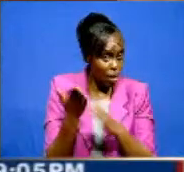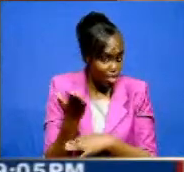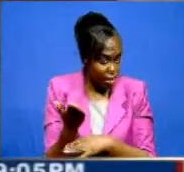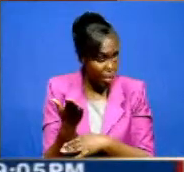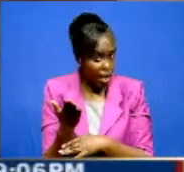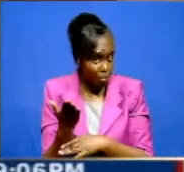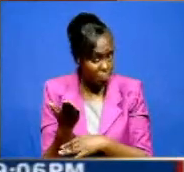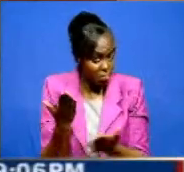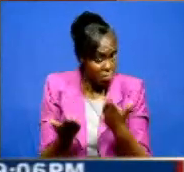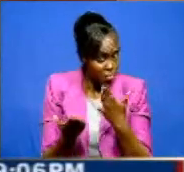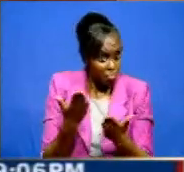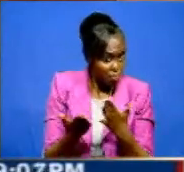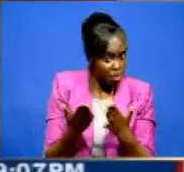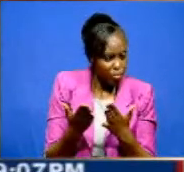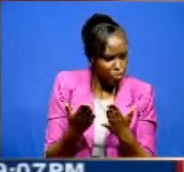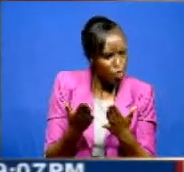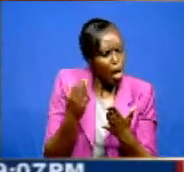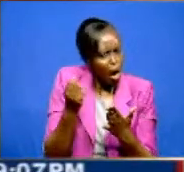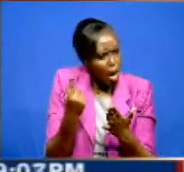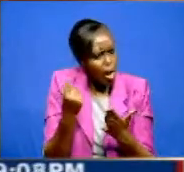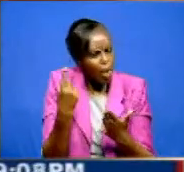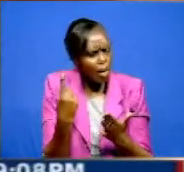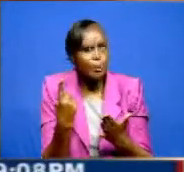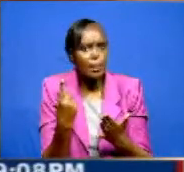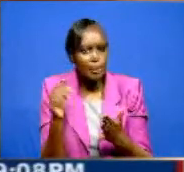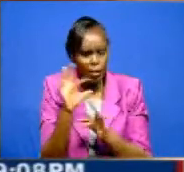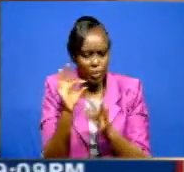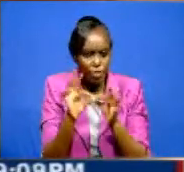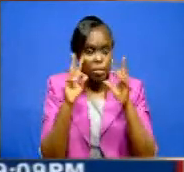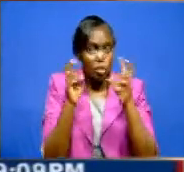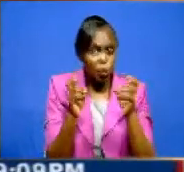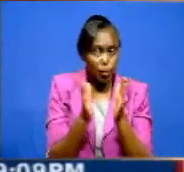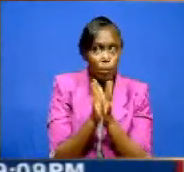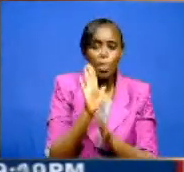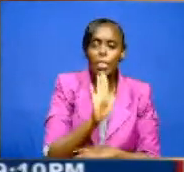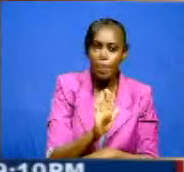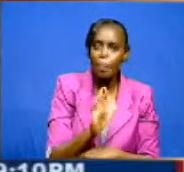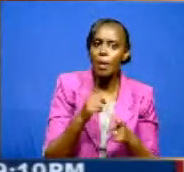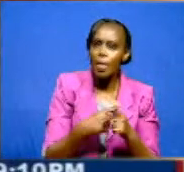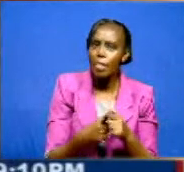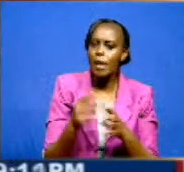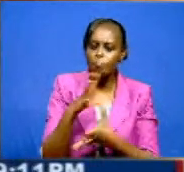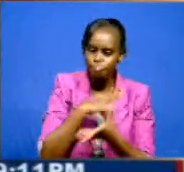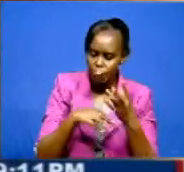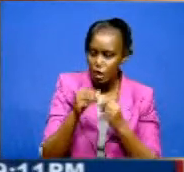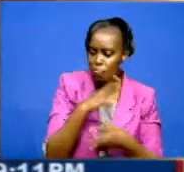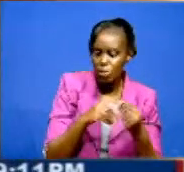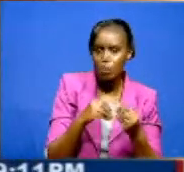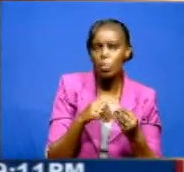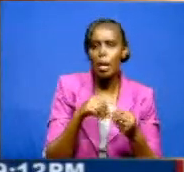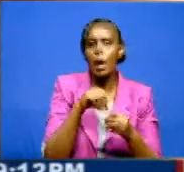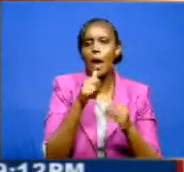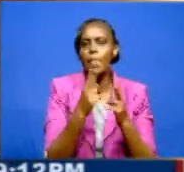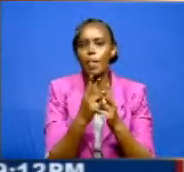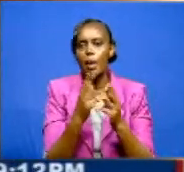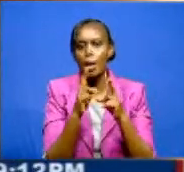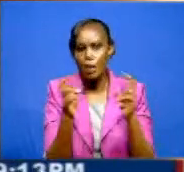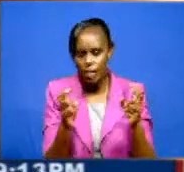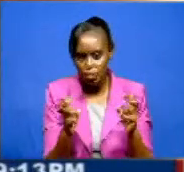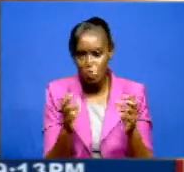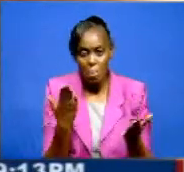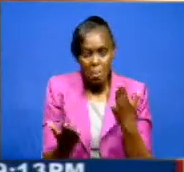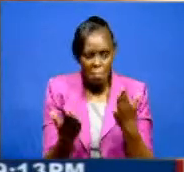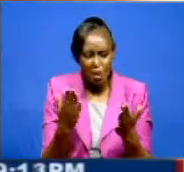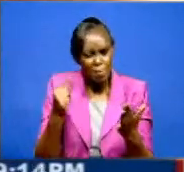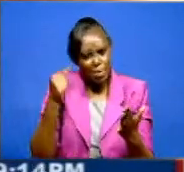sort of catch a niche with this specific topic with them, you might find it is mixed with other issues. So you might want them to begin